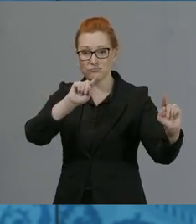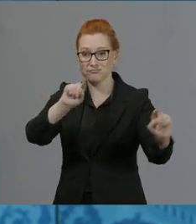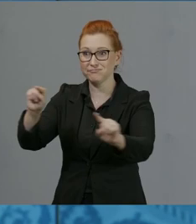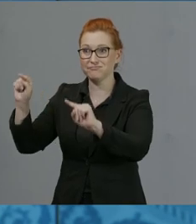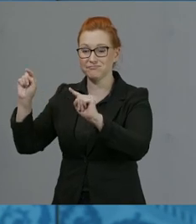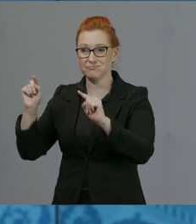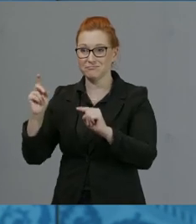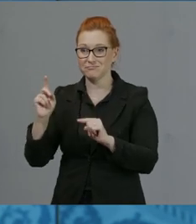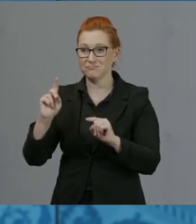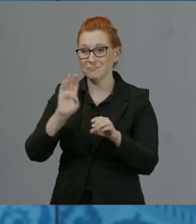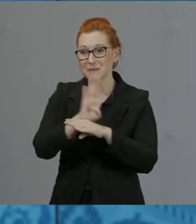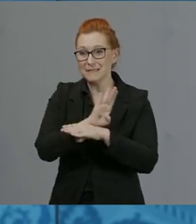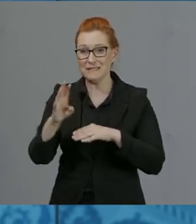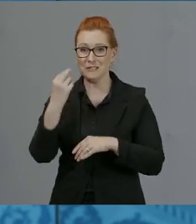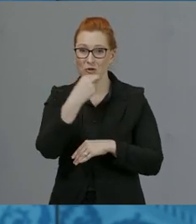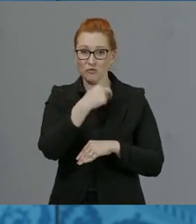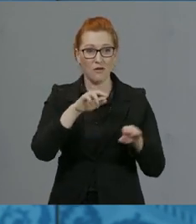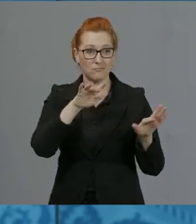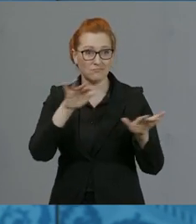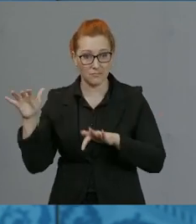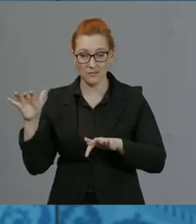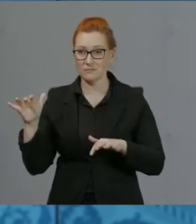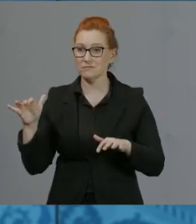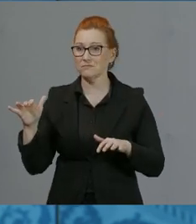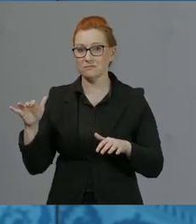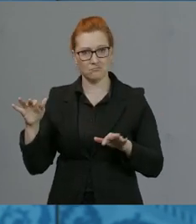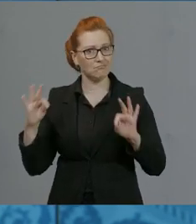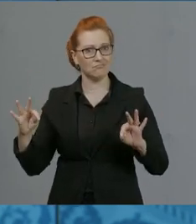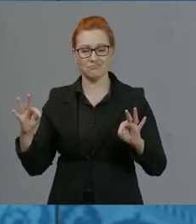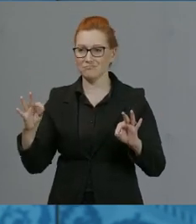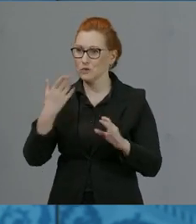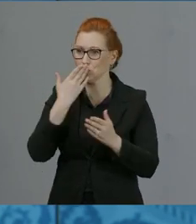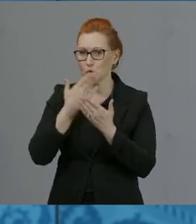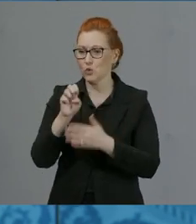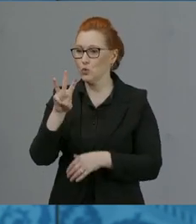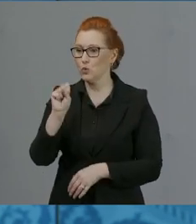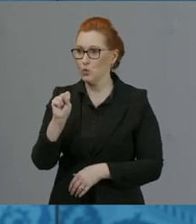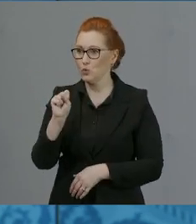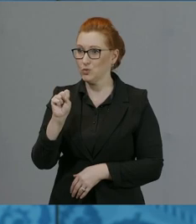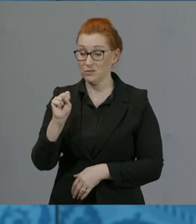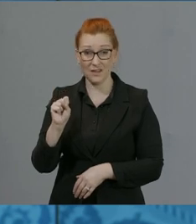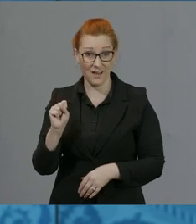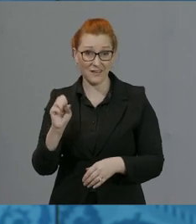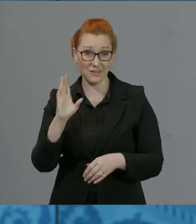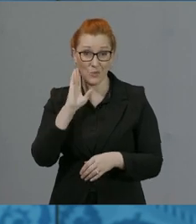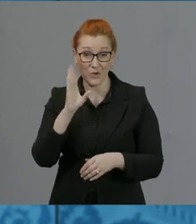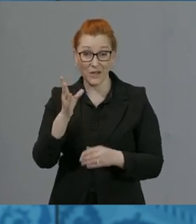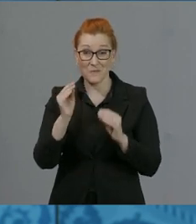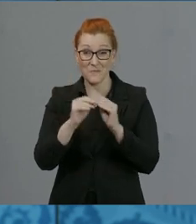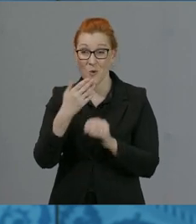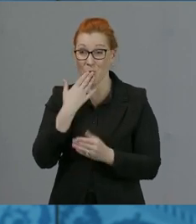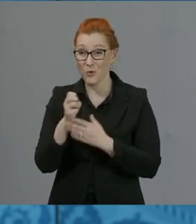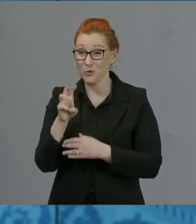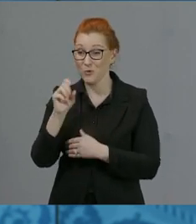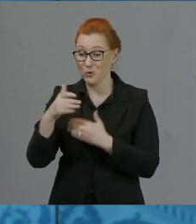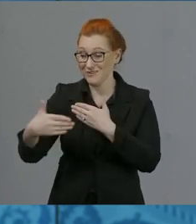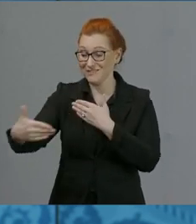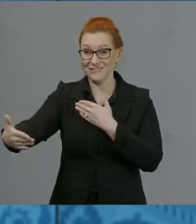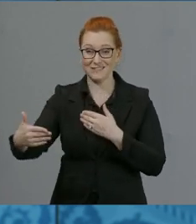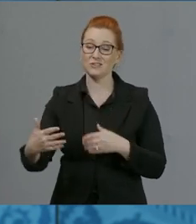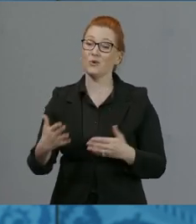meal, and more to follow. It's going to be steady as she goes, but I want to thank everyone for